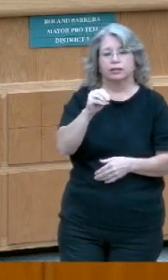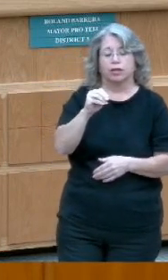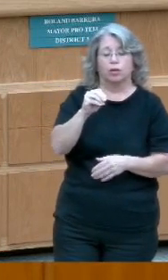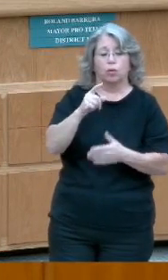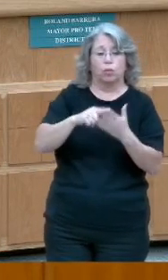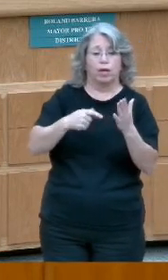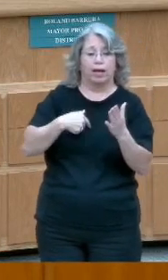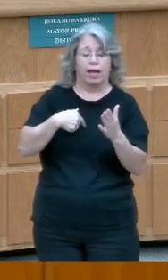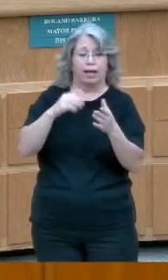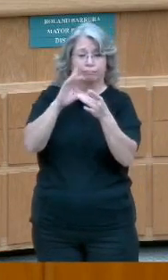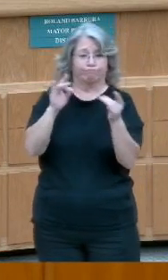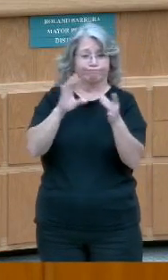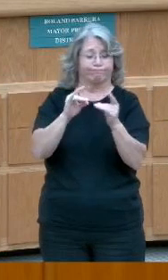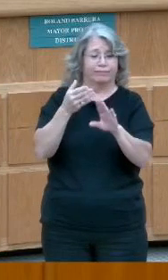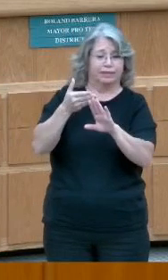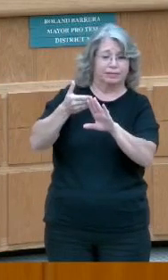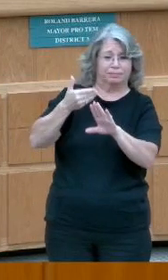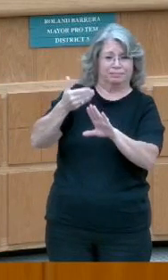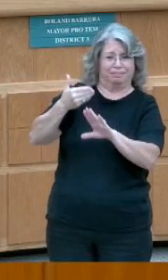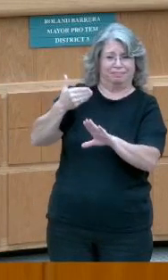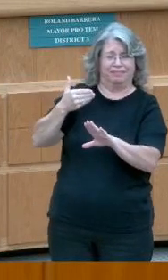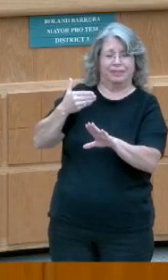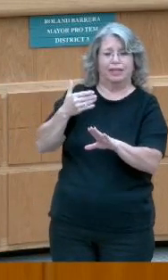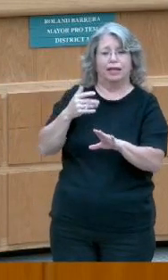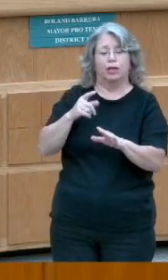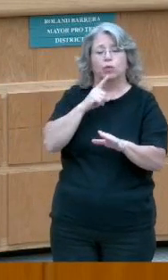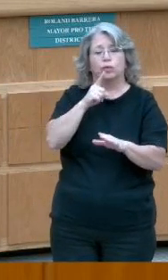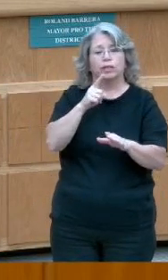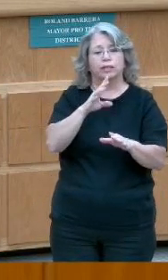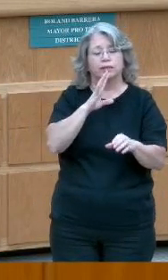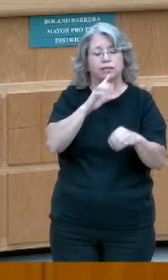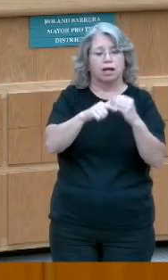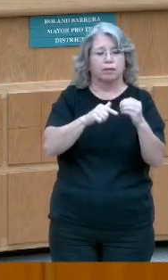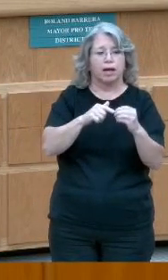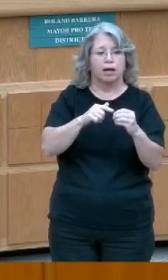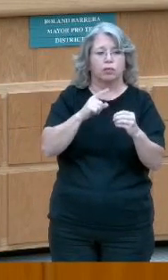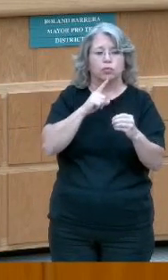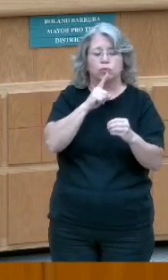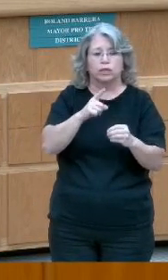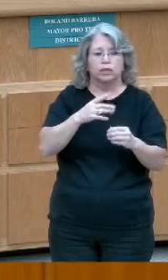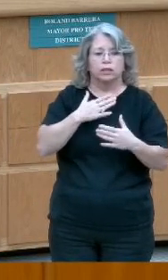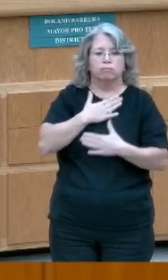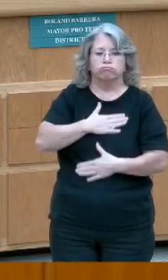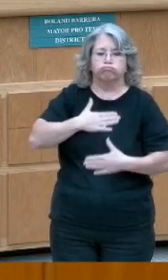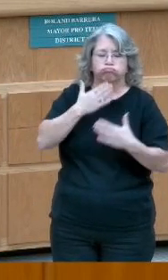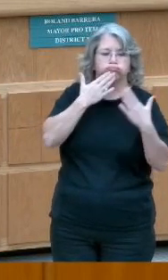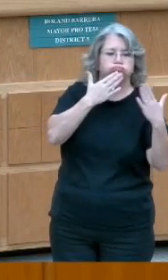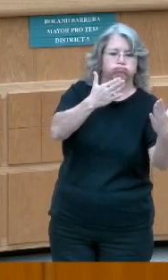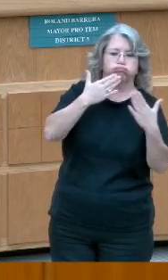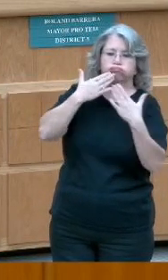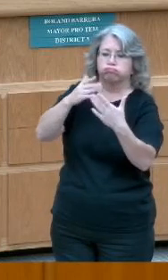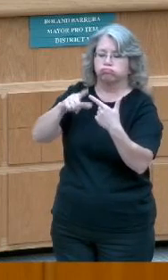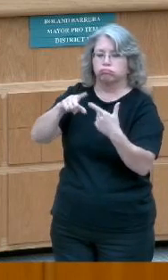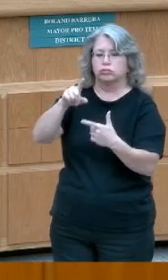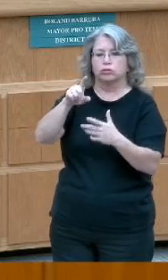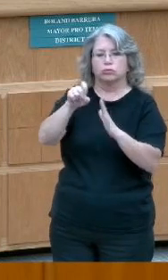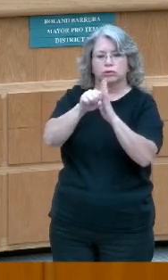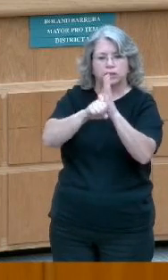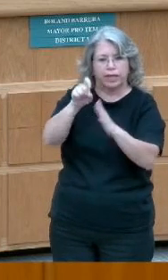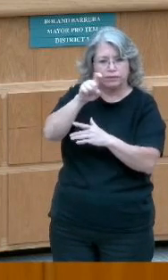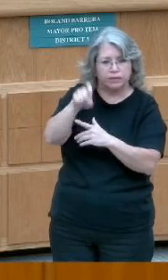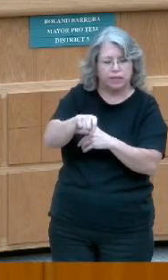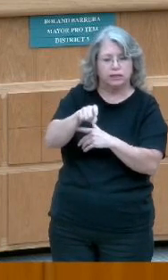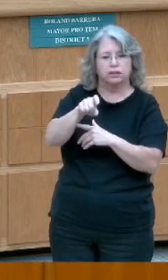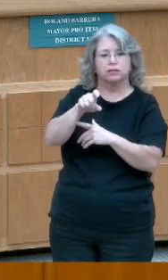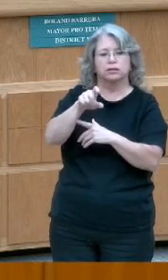my message today was really to talk about how grateful we are to the state of Texas, to the Texas Department of Emergency